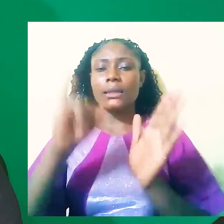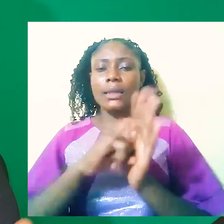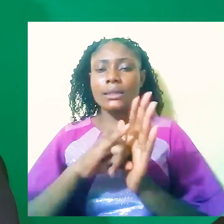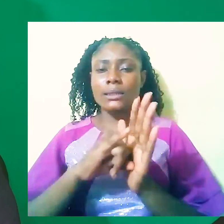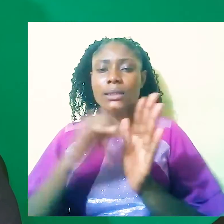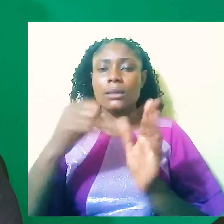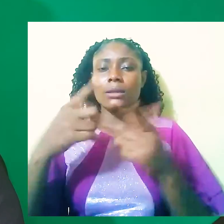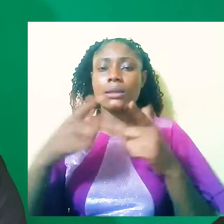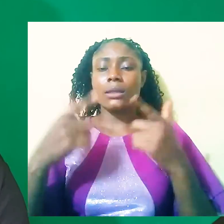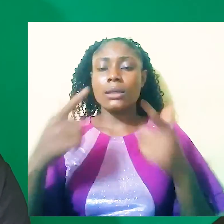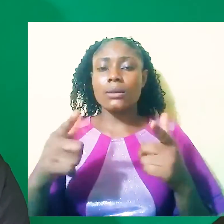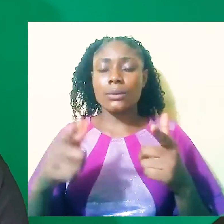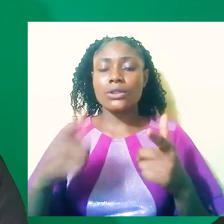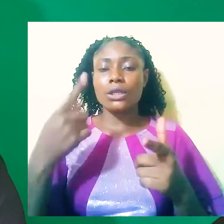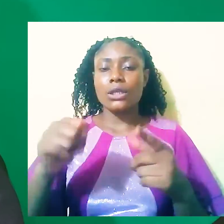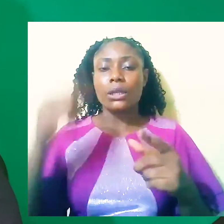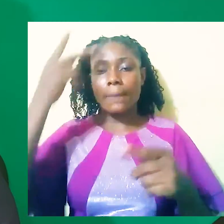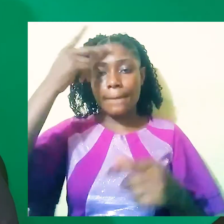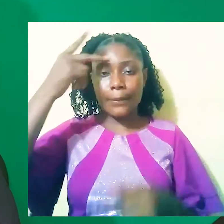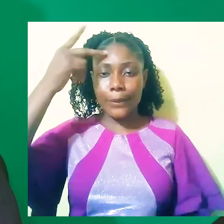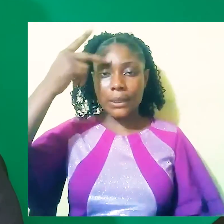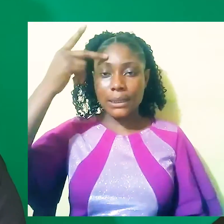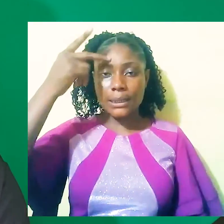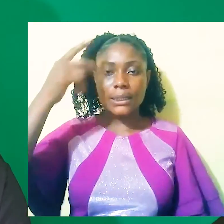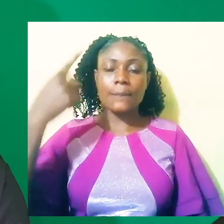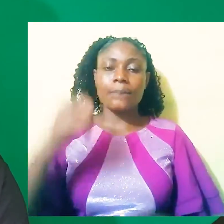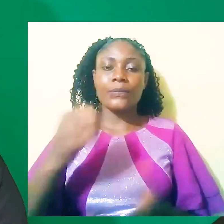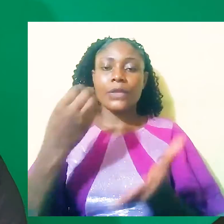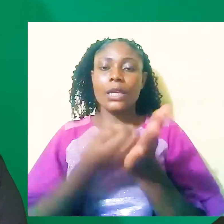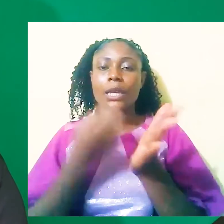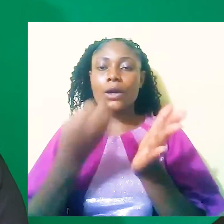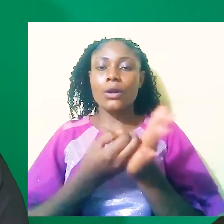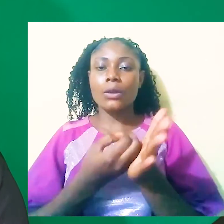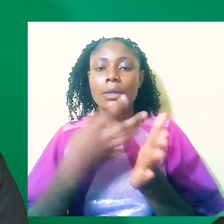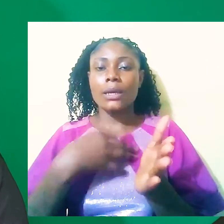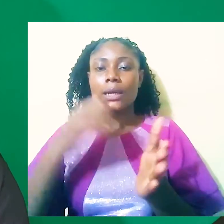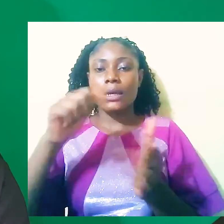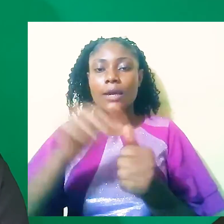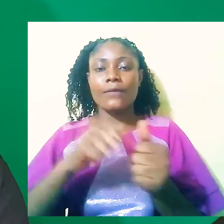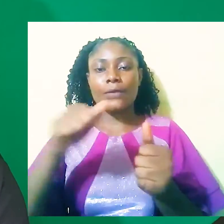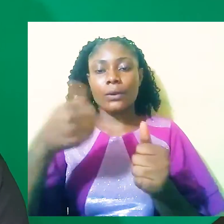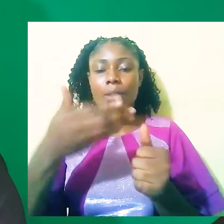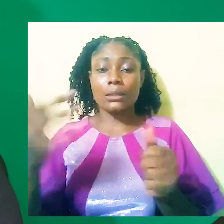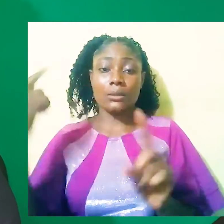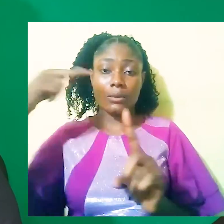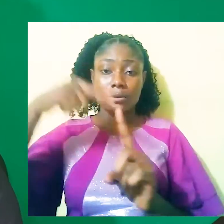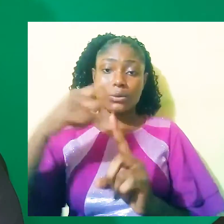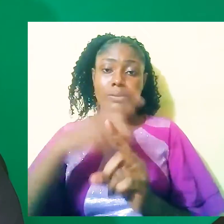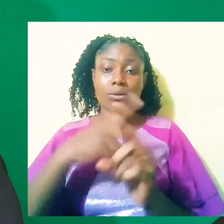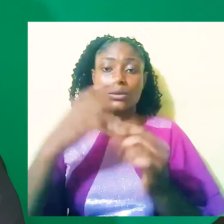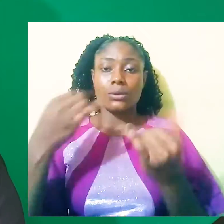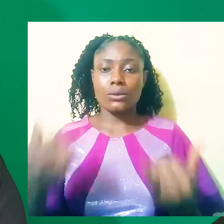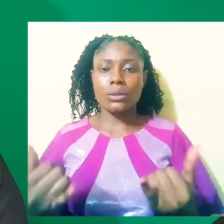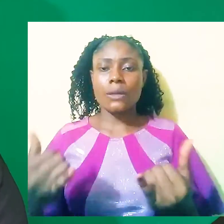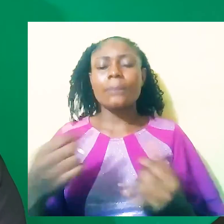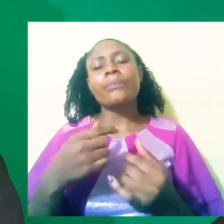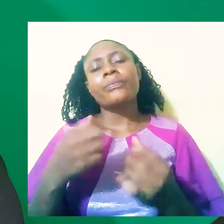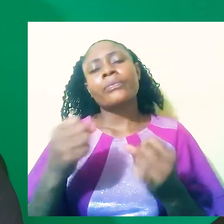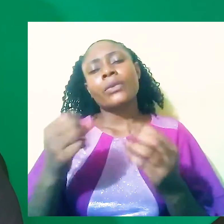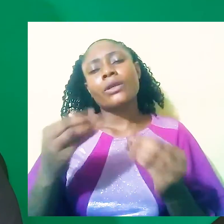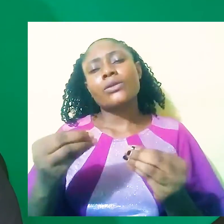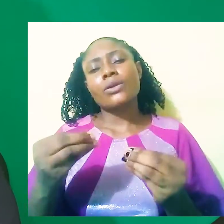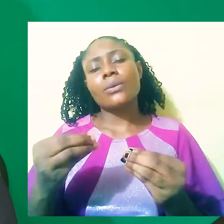for, the culture, the identity, the language, the politics, the economy,